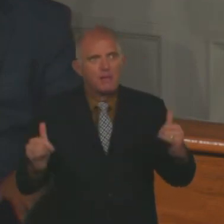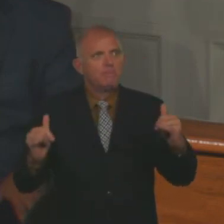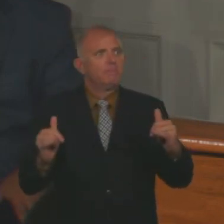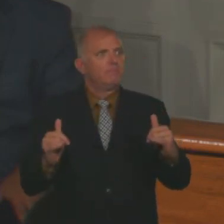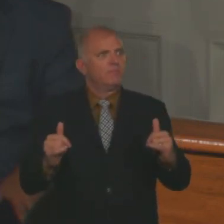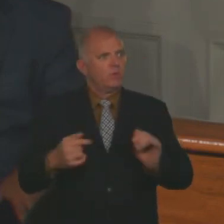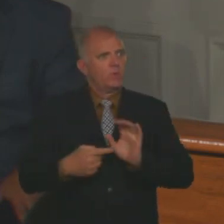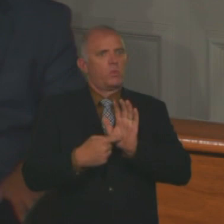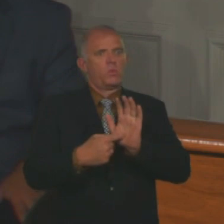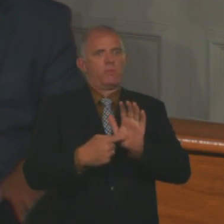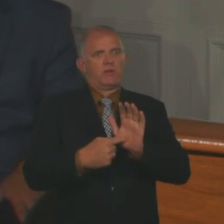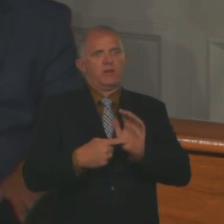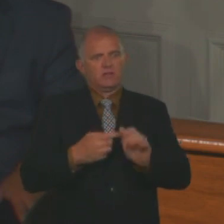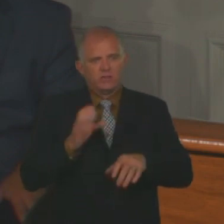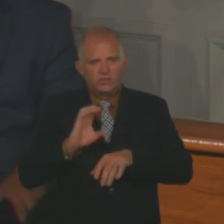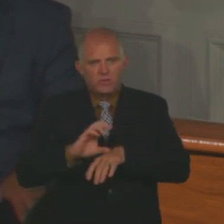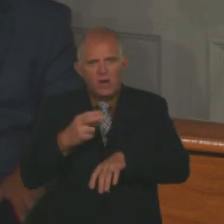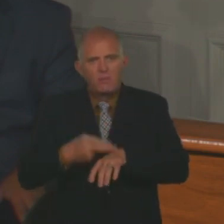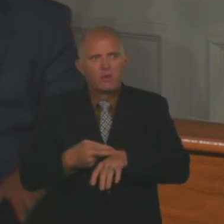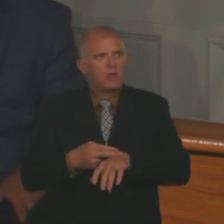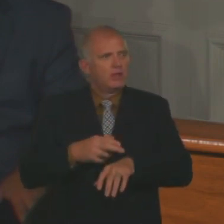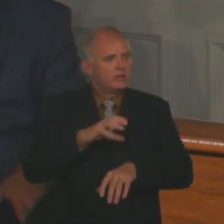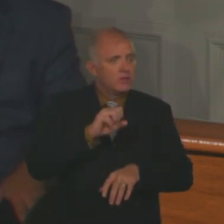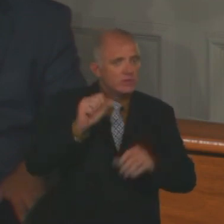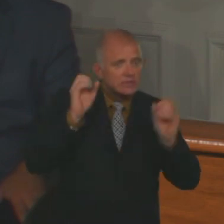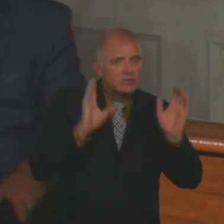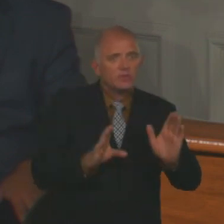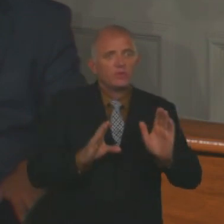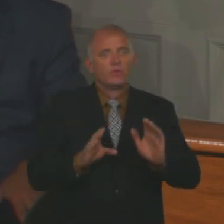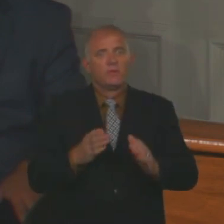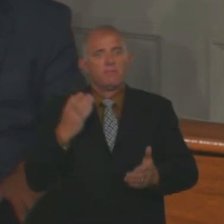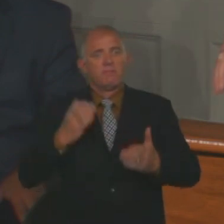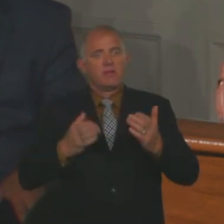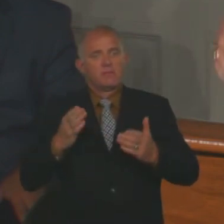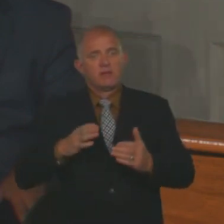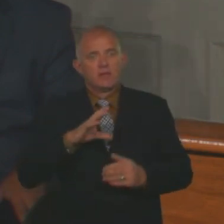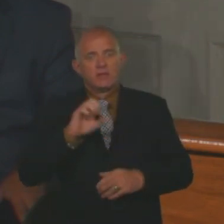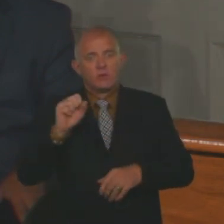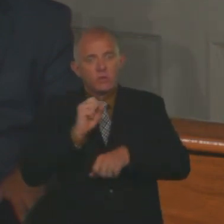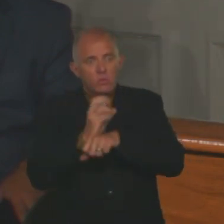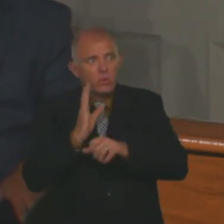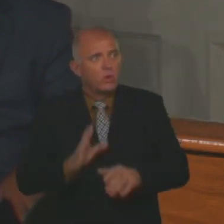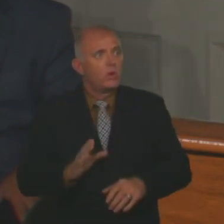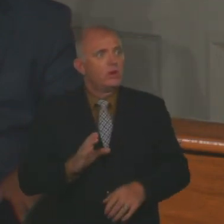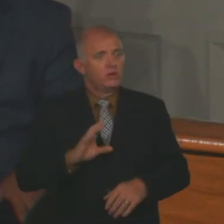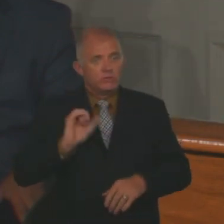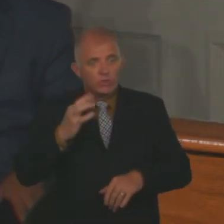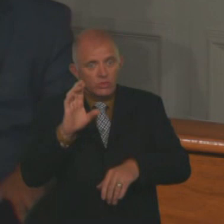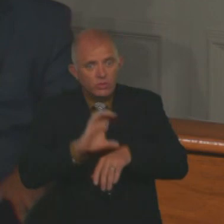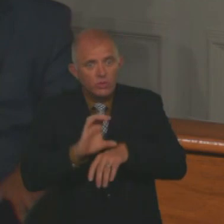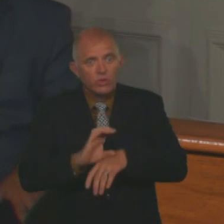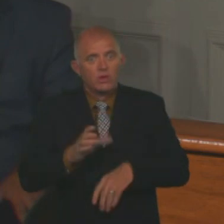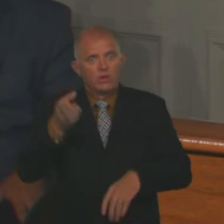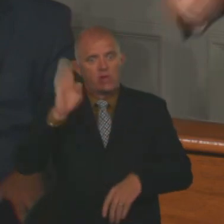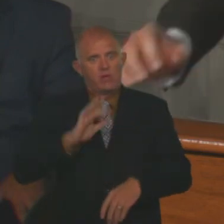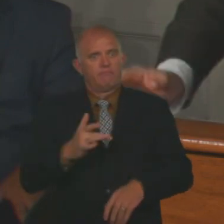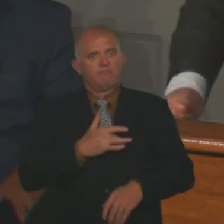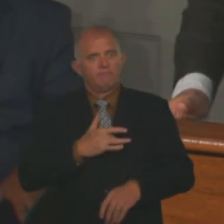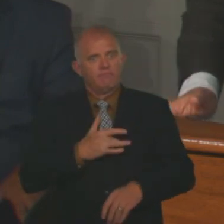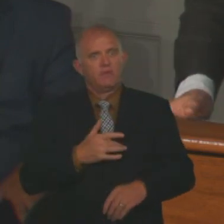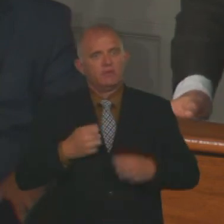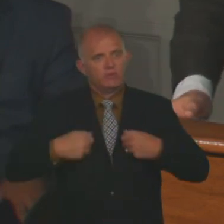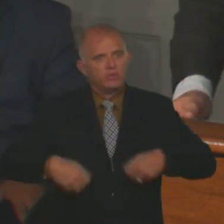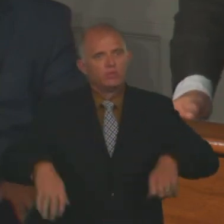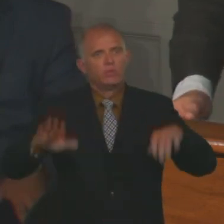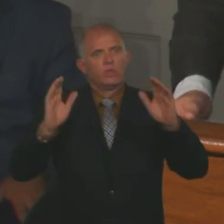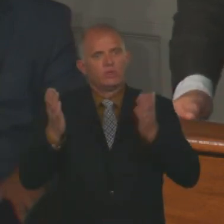school chapel, some Sunday school teacher and Sunday school worker, some junior church that God got a hold of their hearts and they surrendered themselves to